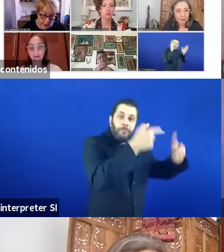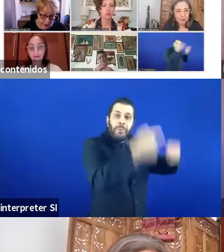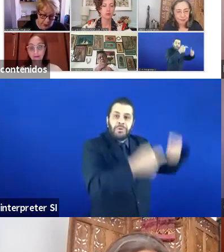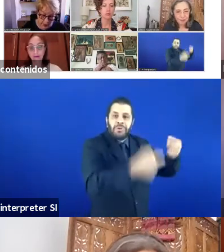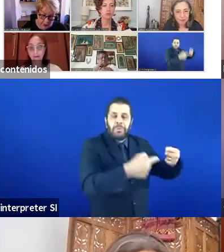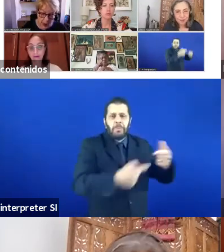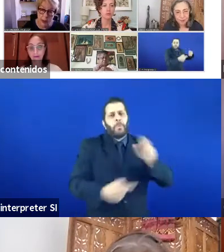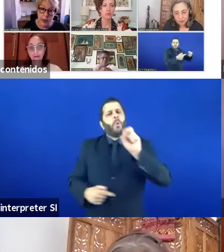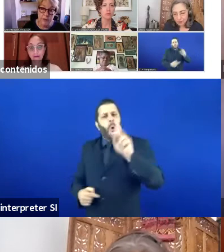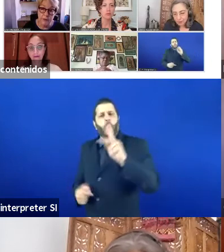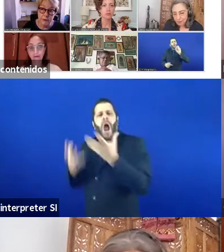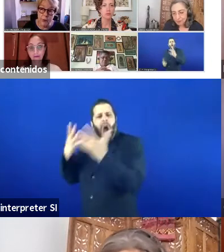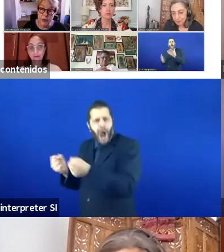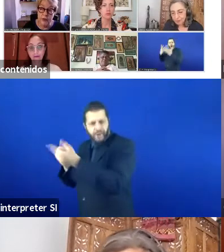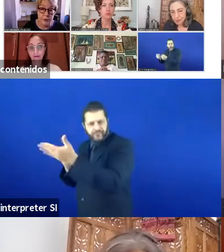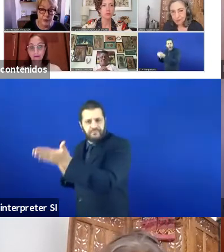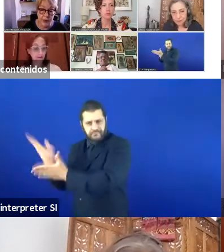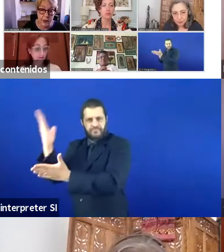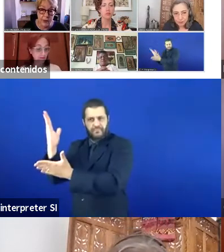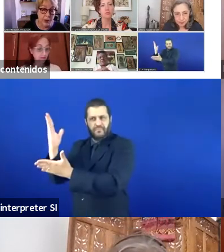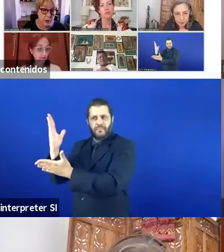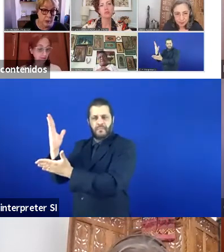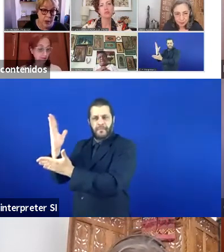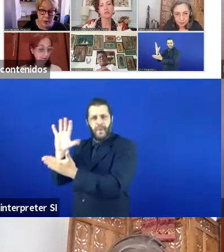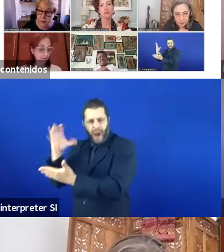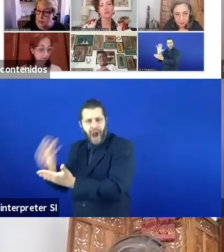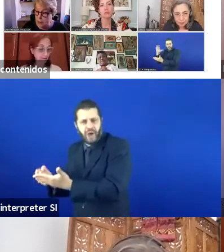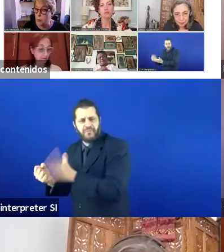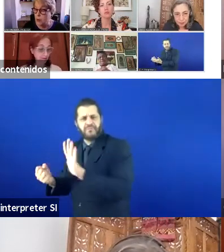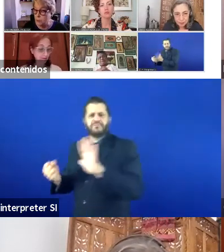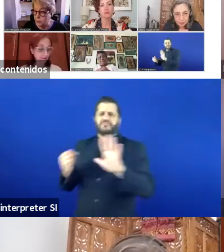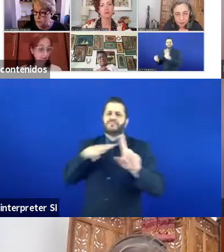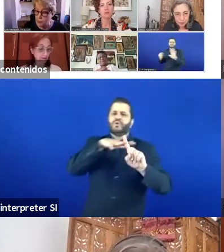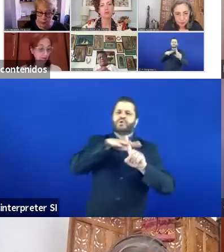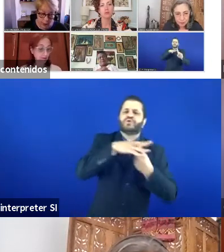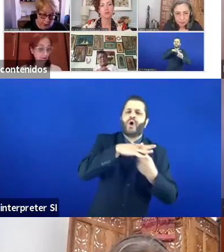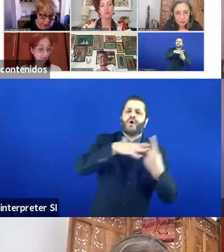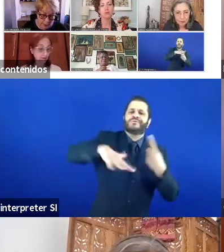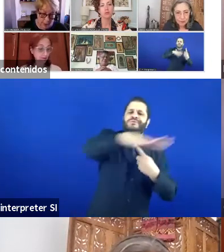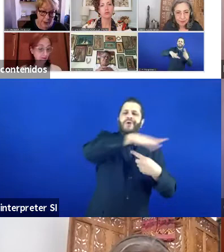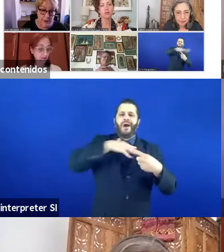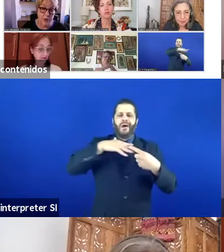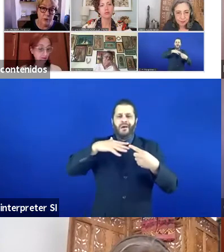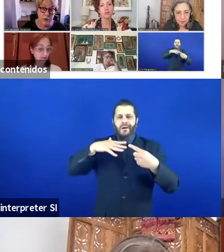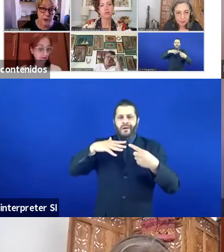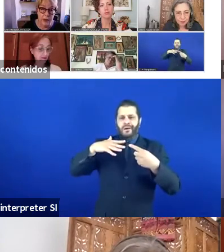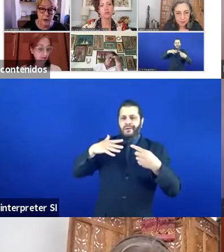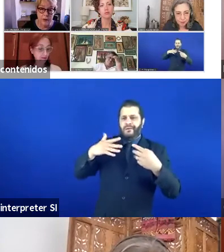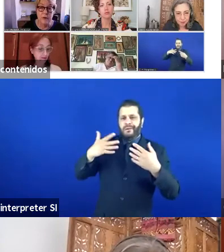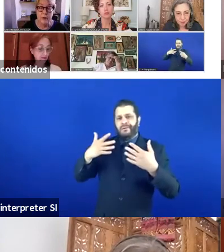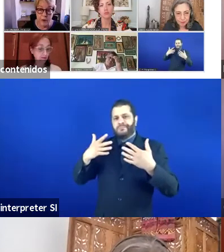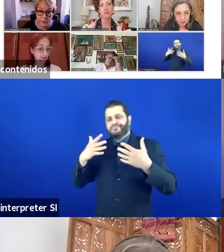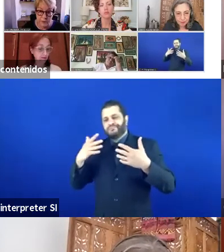we are seeing. It has focused in particular, and I will say a little more about this one, on sexual